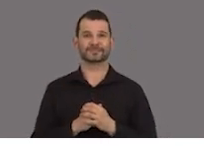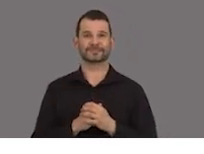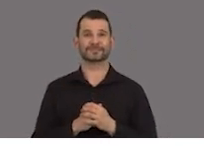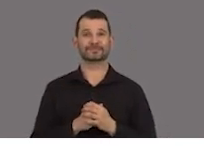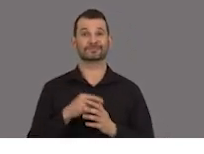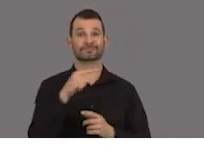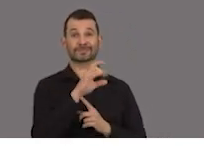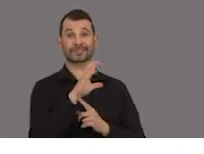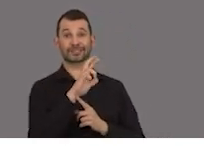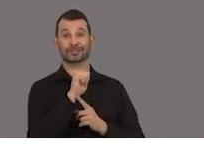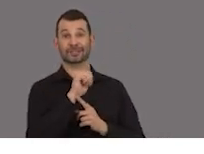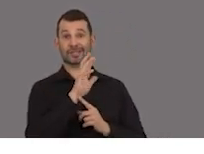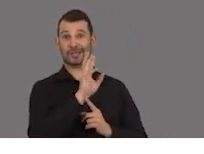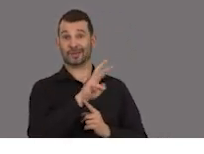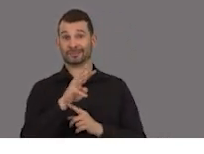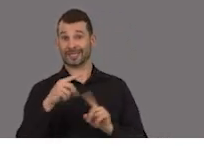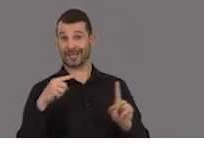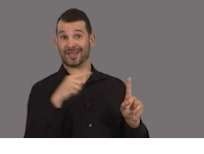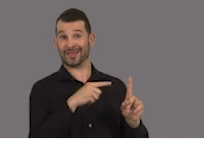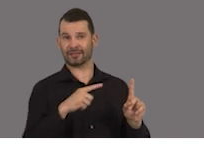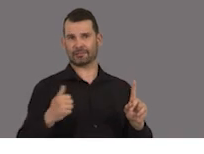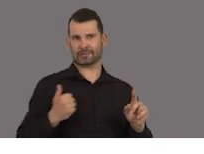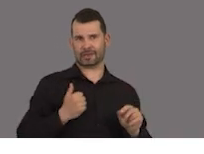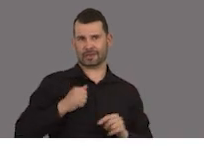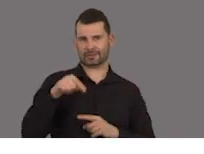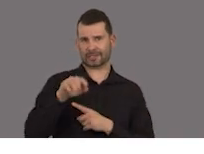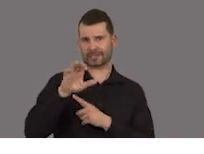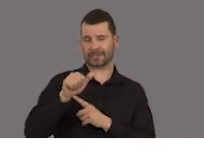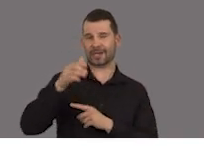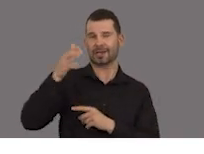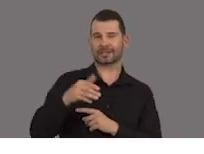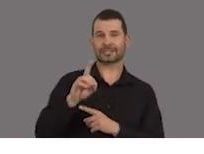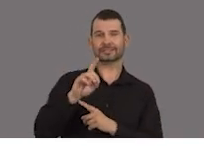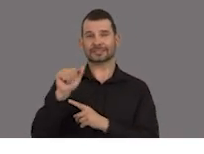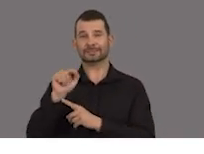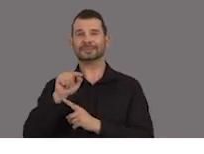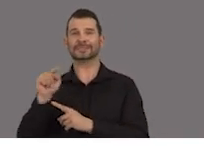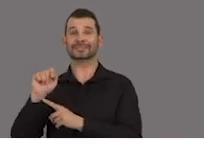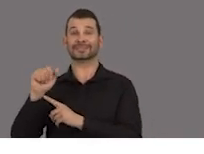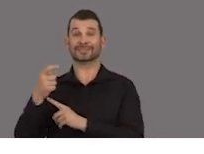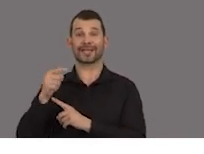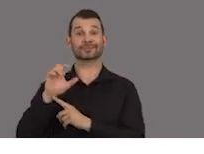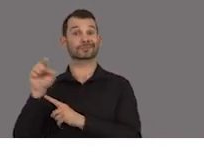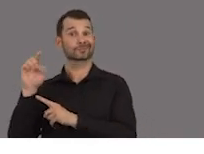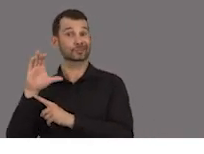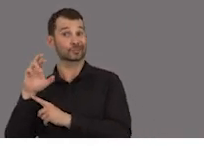information. The CRA's website,